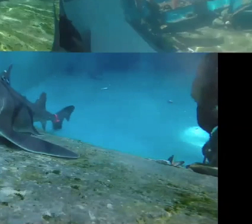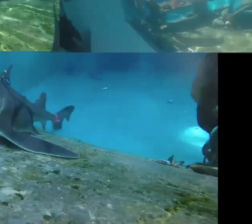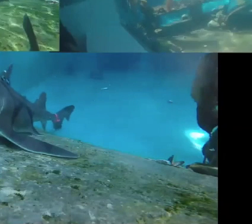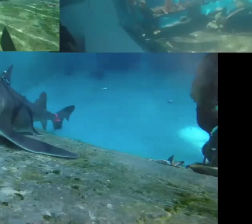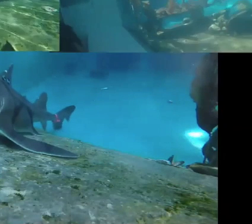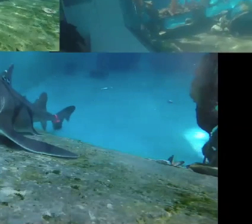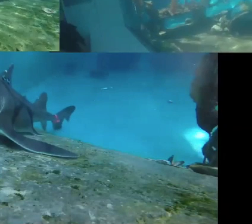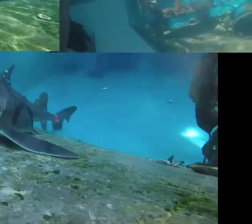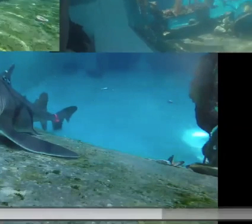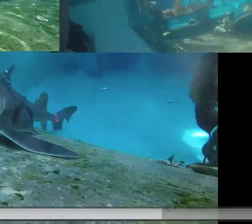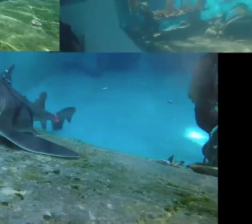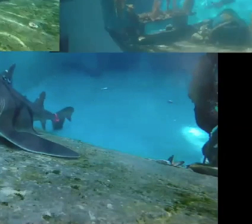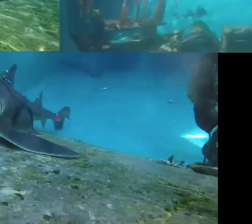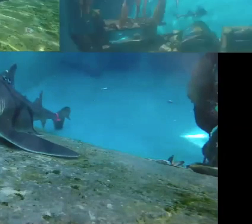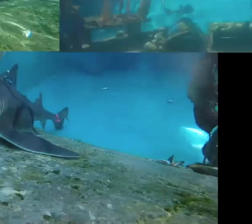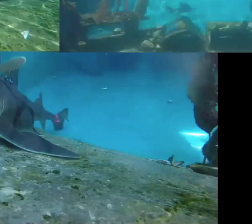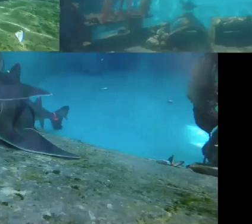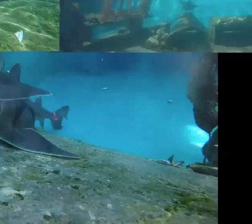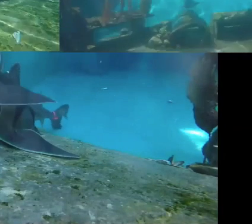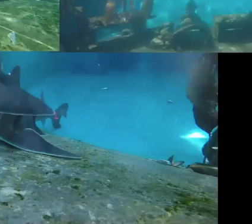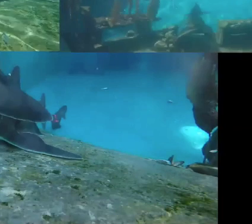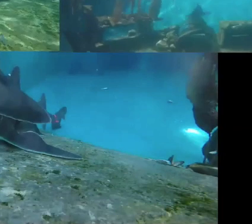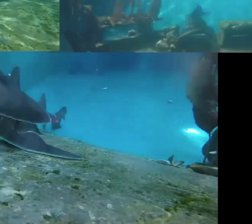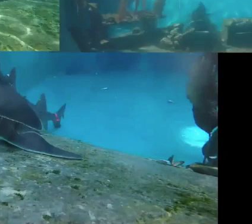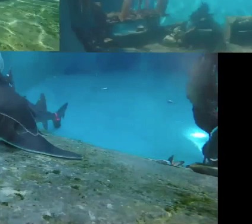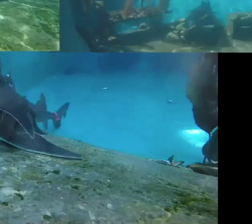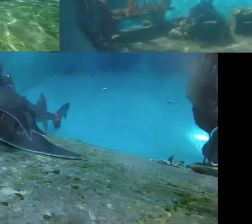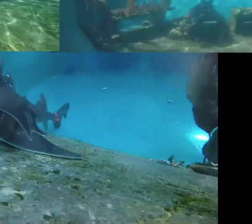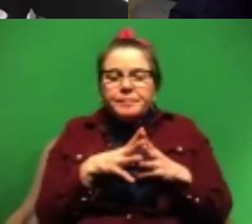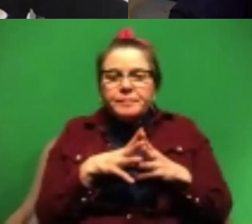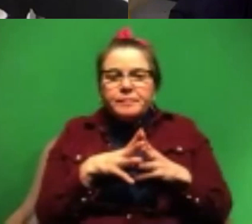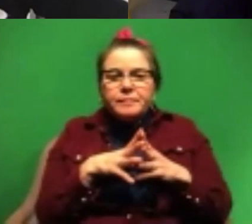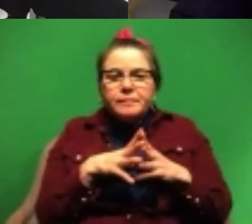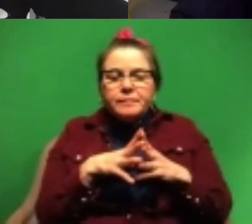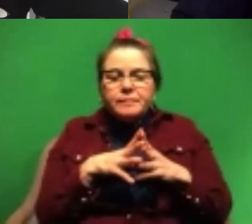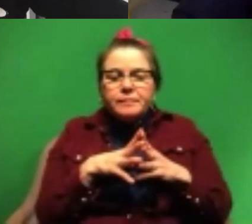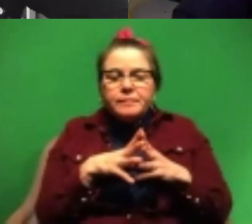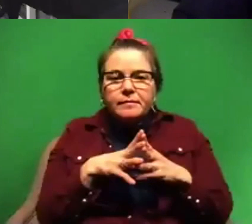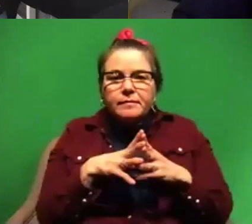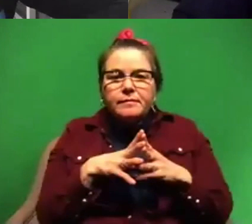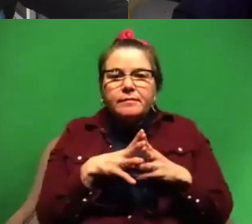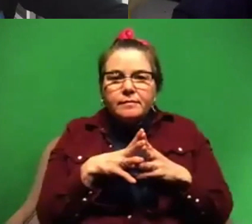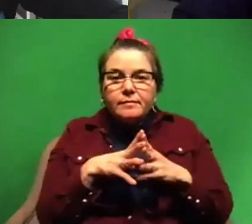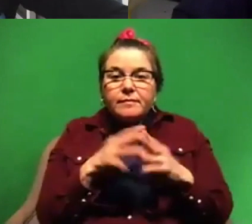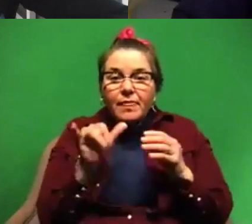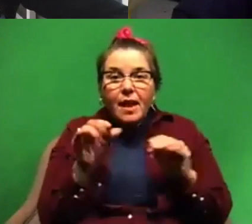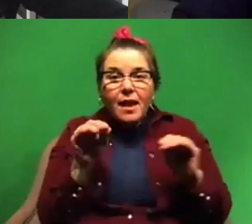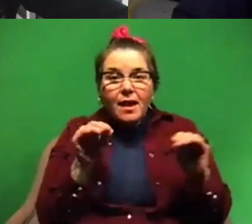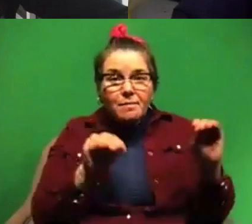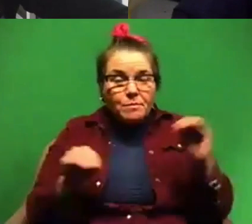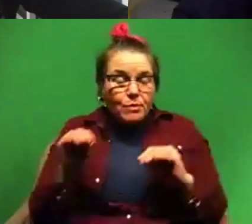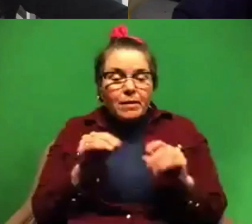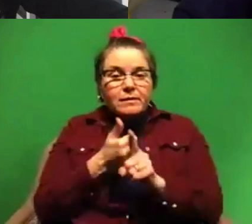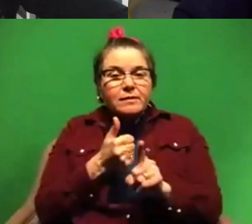think about it. That that movement is really,